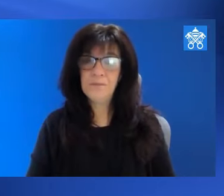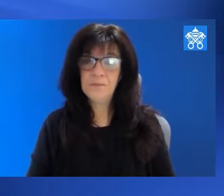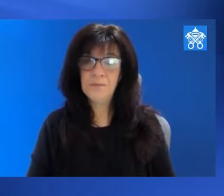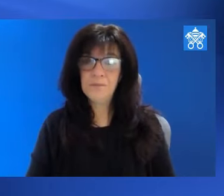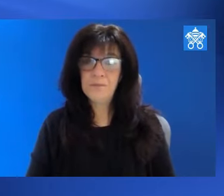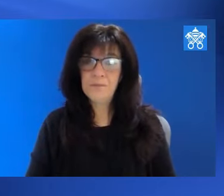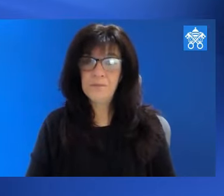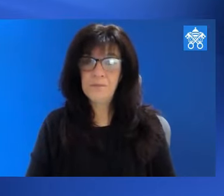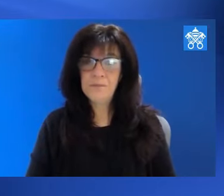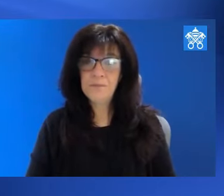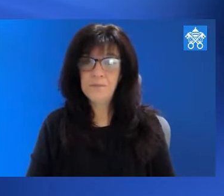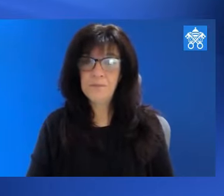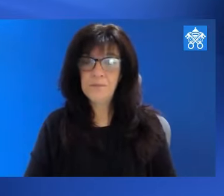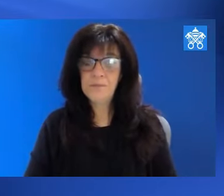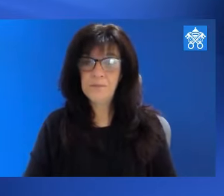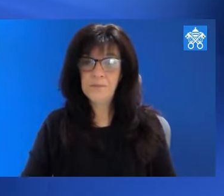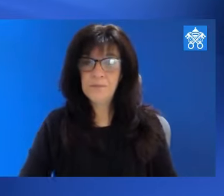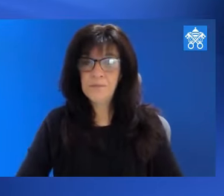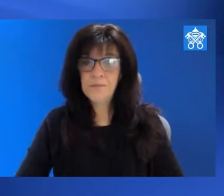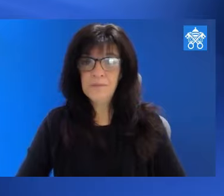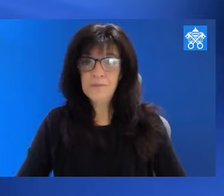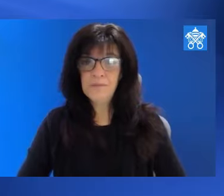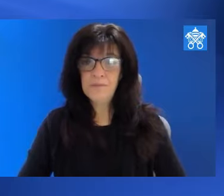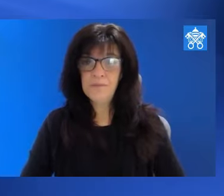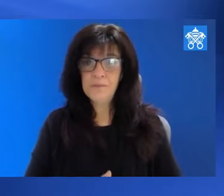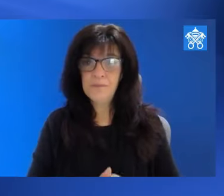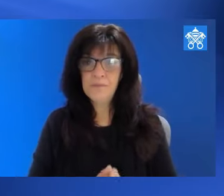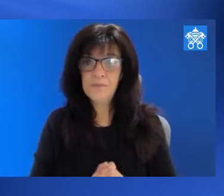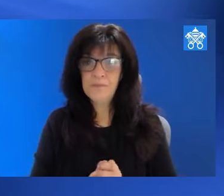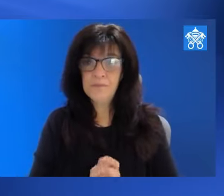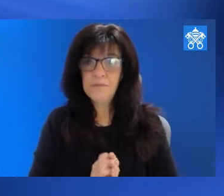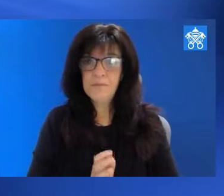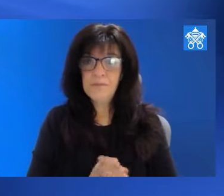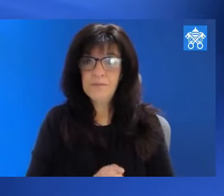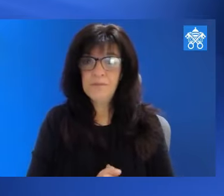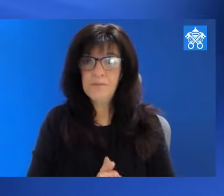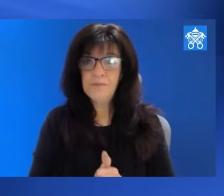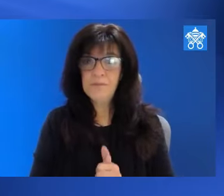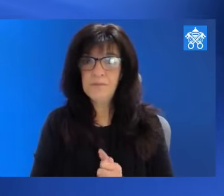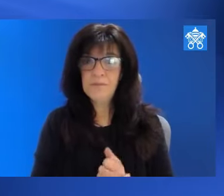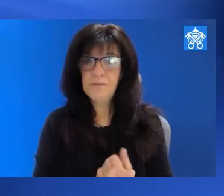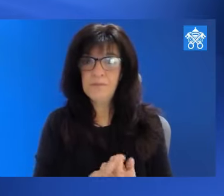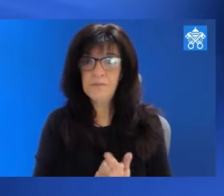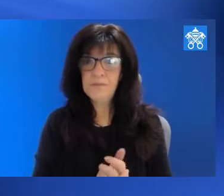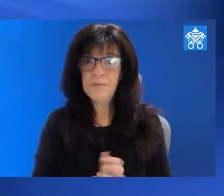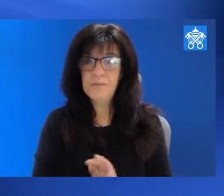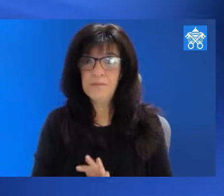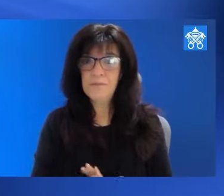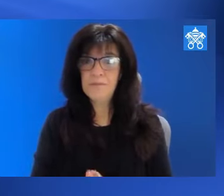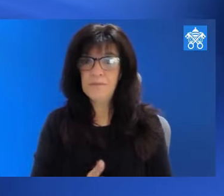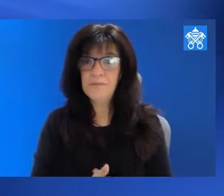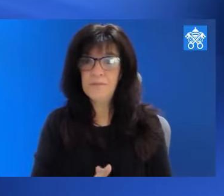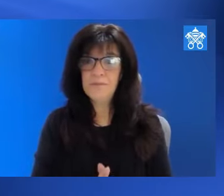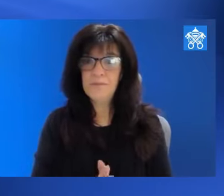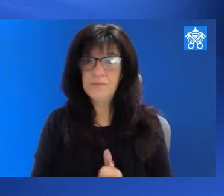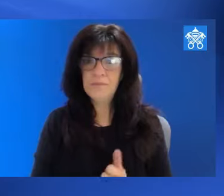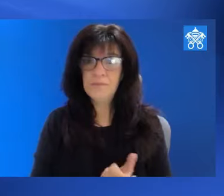Luminous Radio India. We also greet and welcome those who are tuning in through other local audaces and radio broadcasts